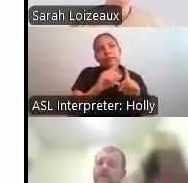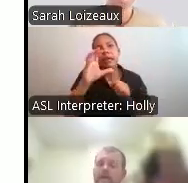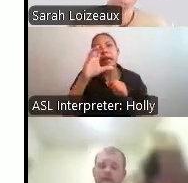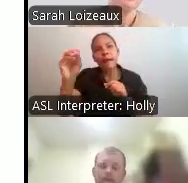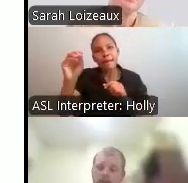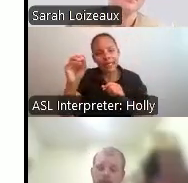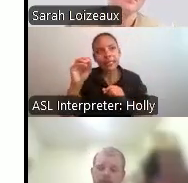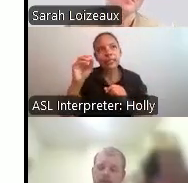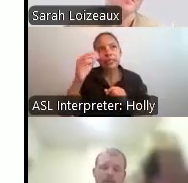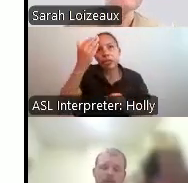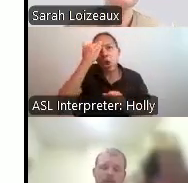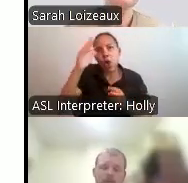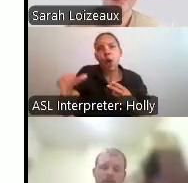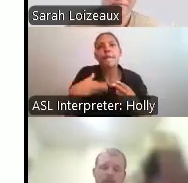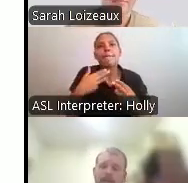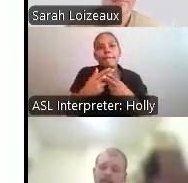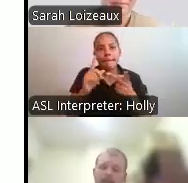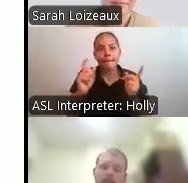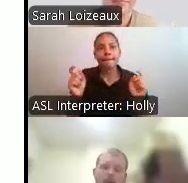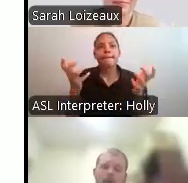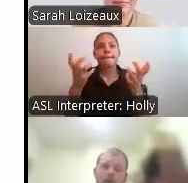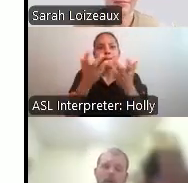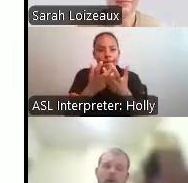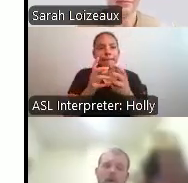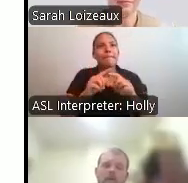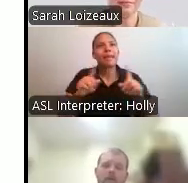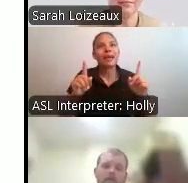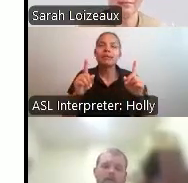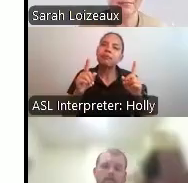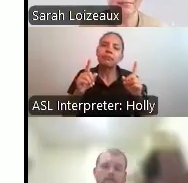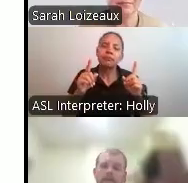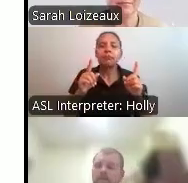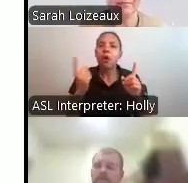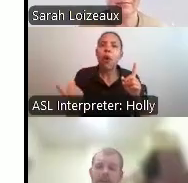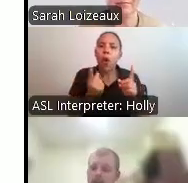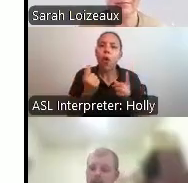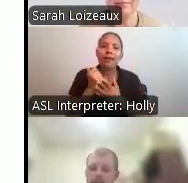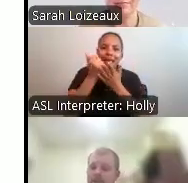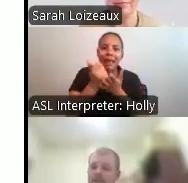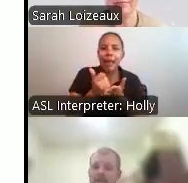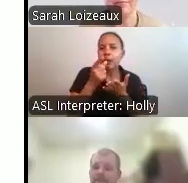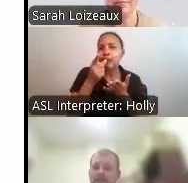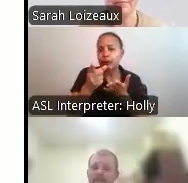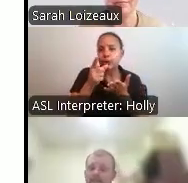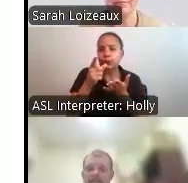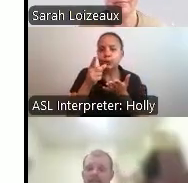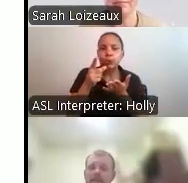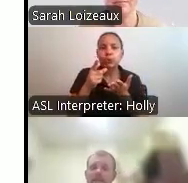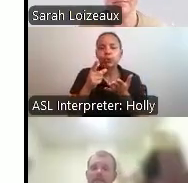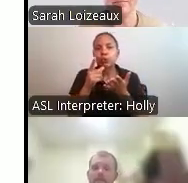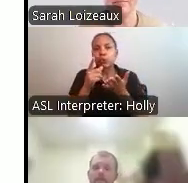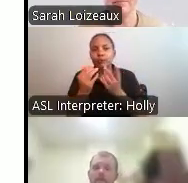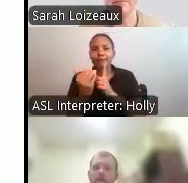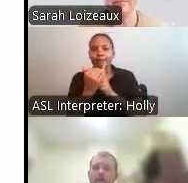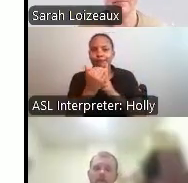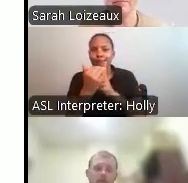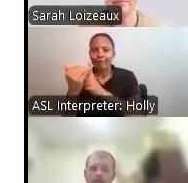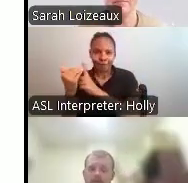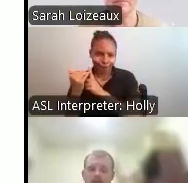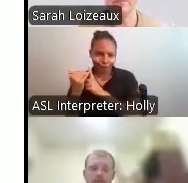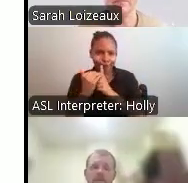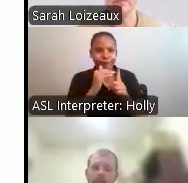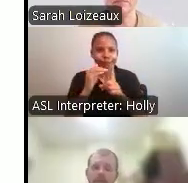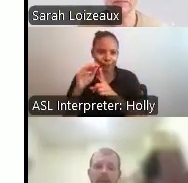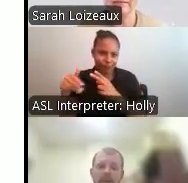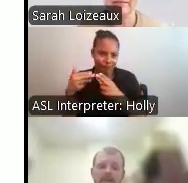they also need a refresher, just like day in and day out. Um, Things change overnight, things change monthly. So to know new